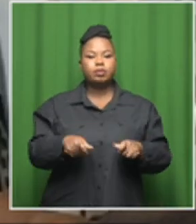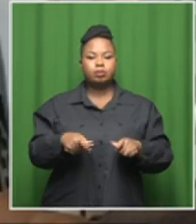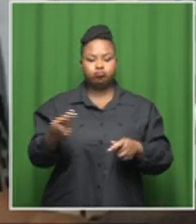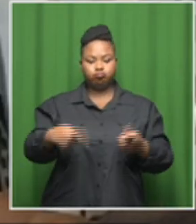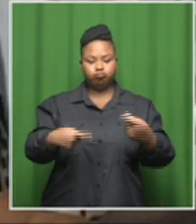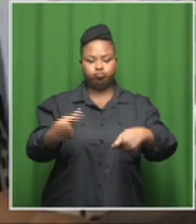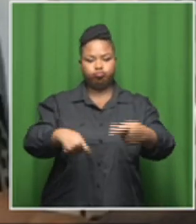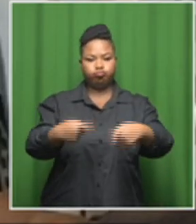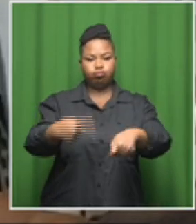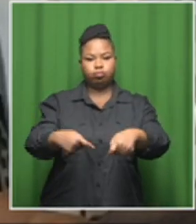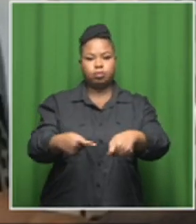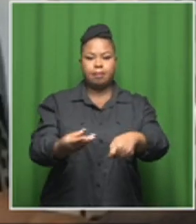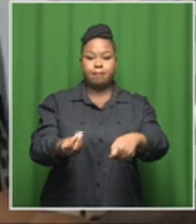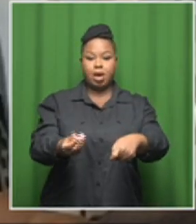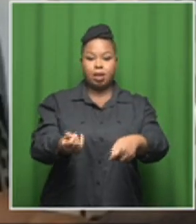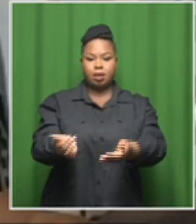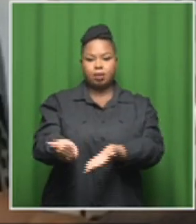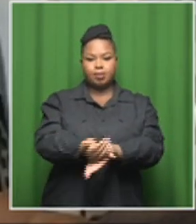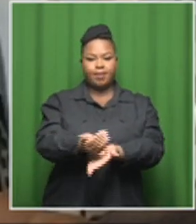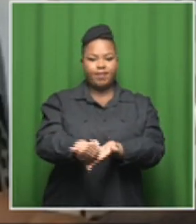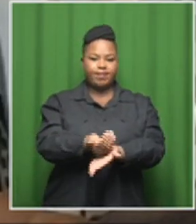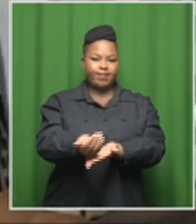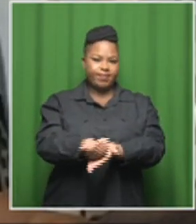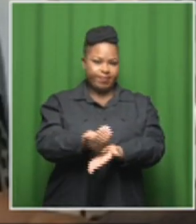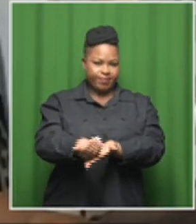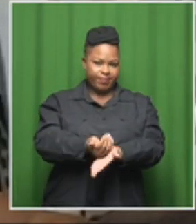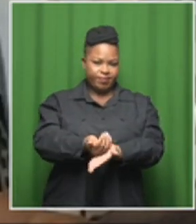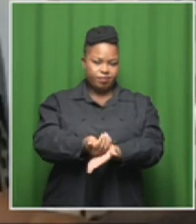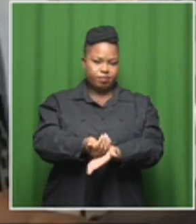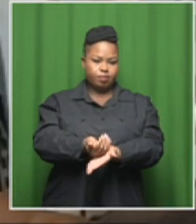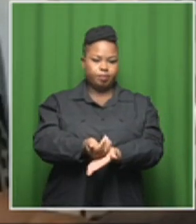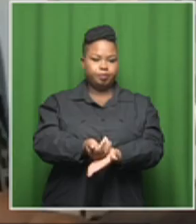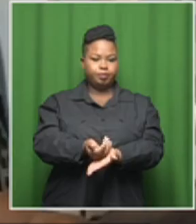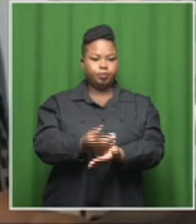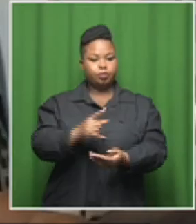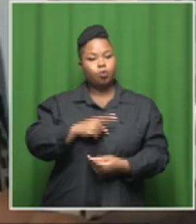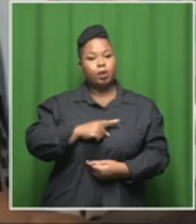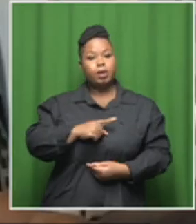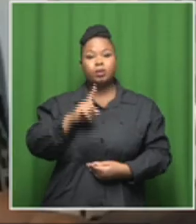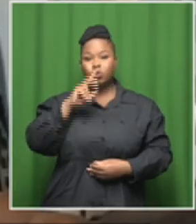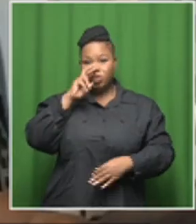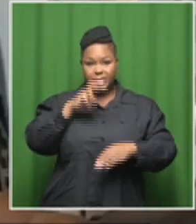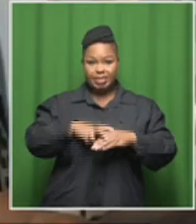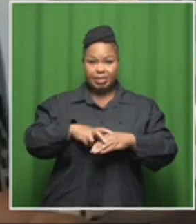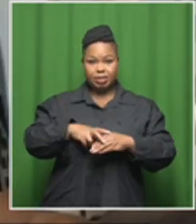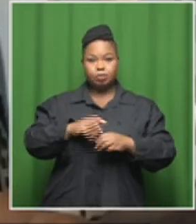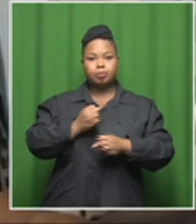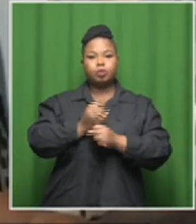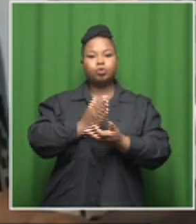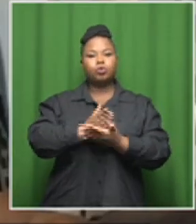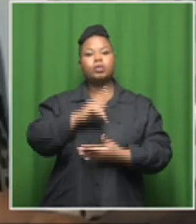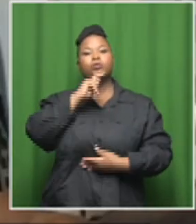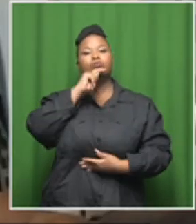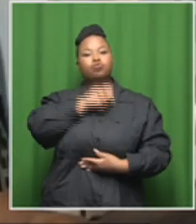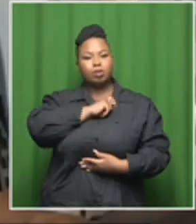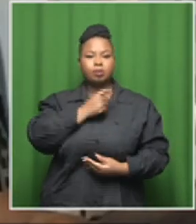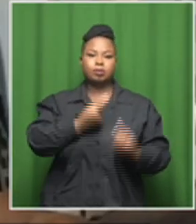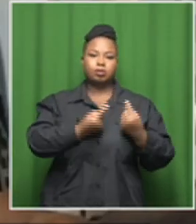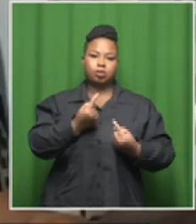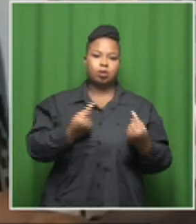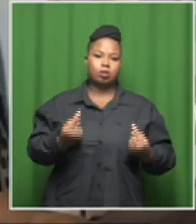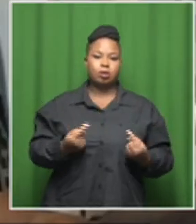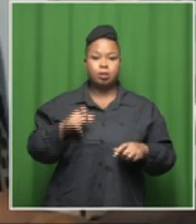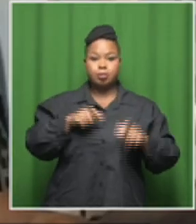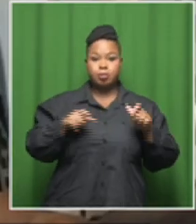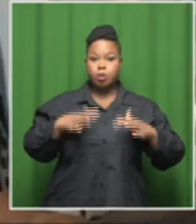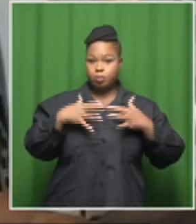together. A Stokvel thrives on the principle of trust and peer pressure. People who form